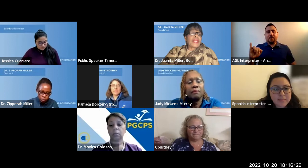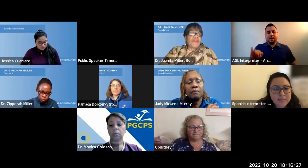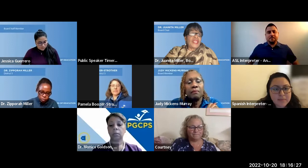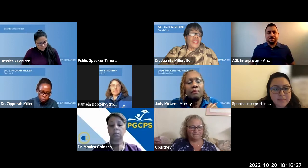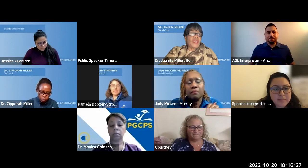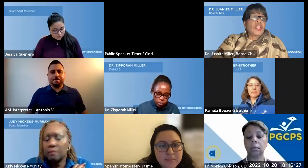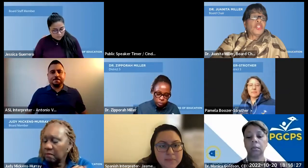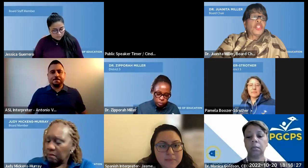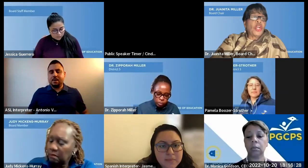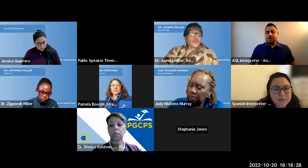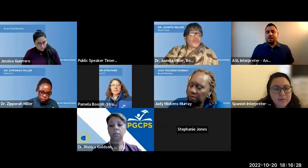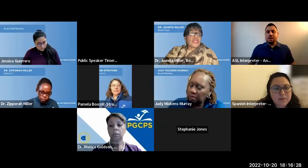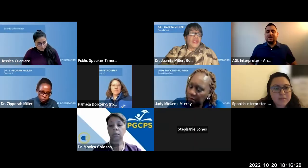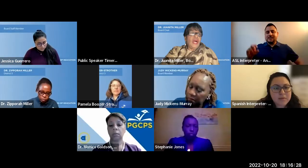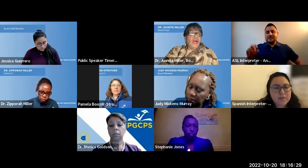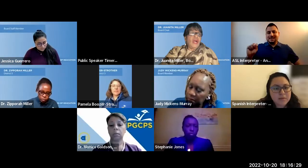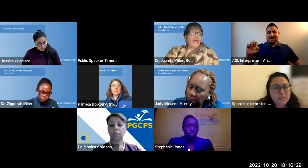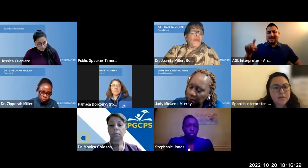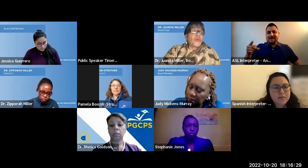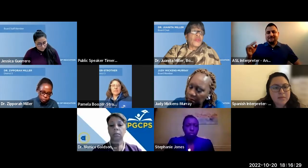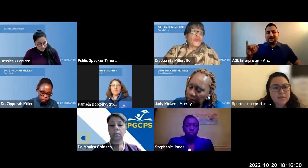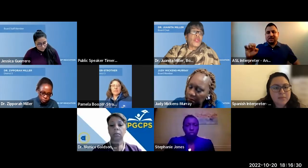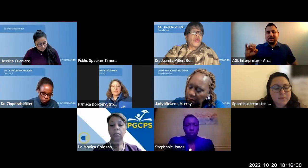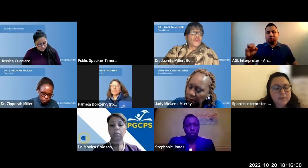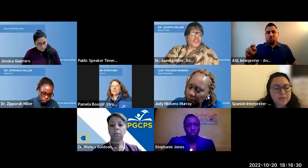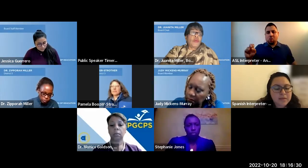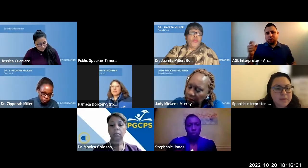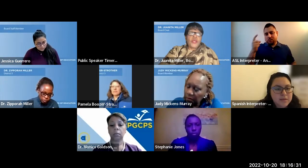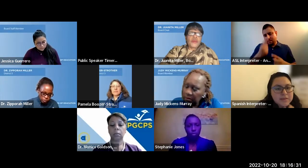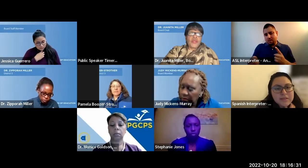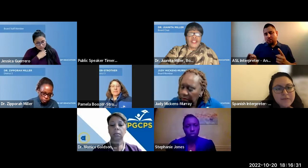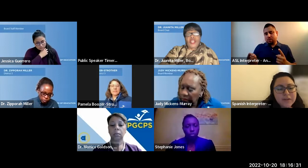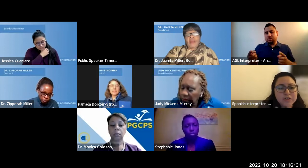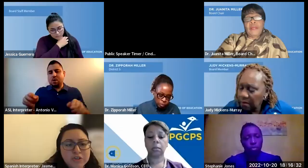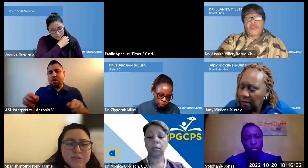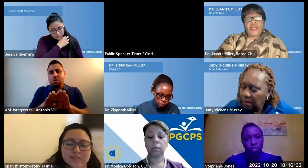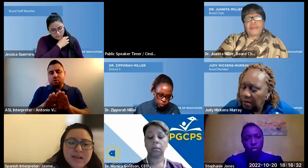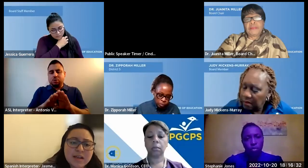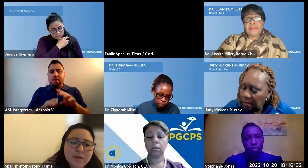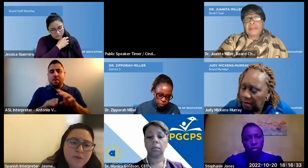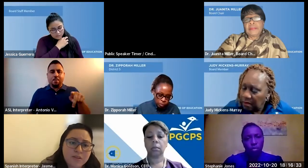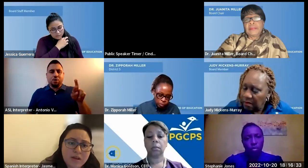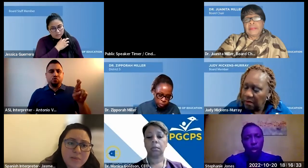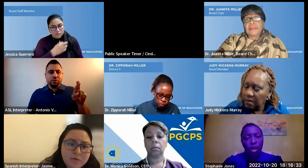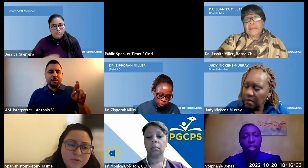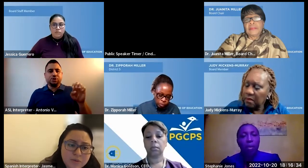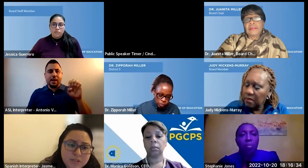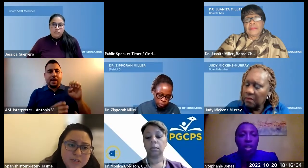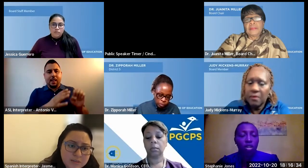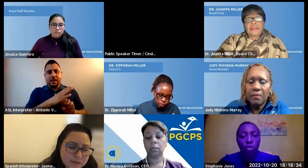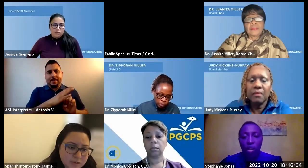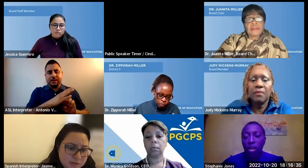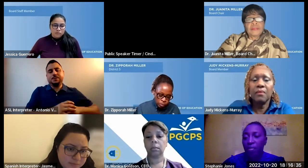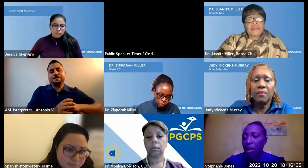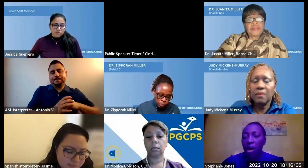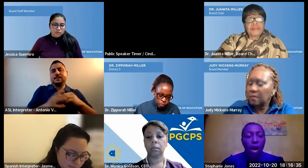be Stephanie Jones, opposed to the closure of Pointer Ridge Elementary. Yes, ma'am,